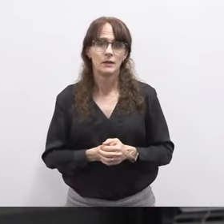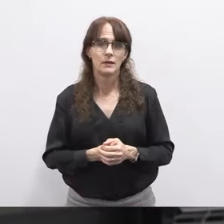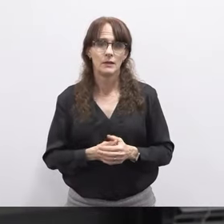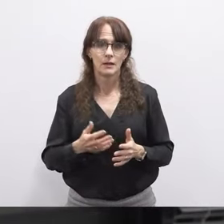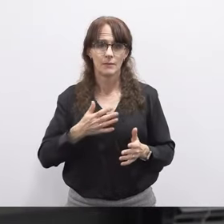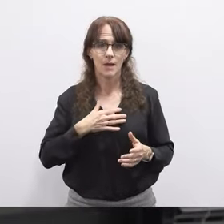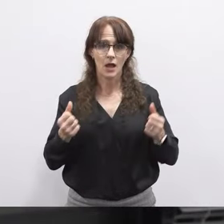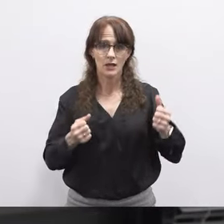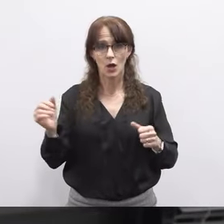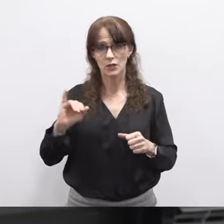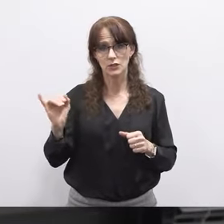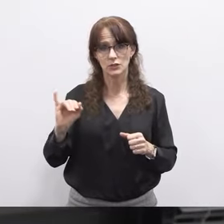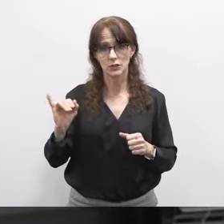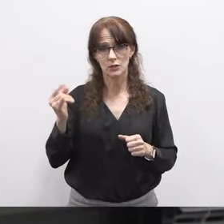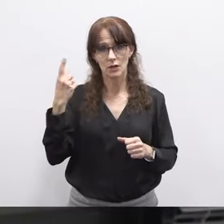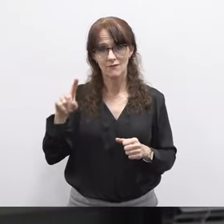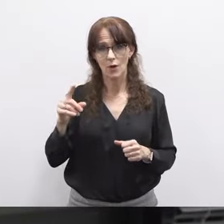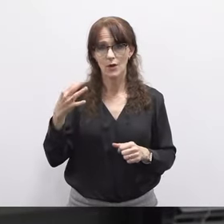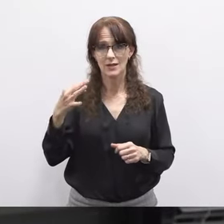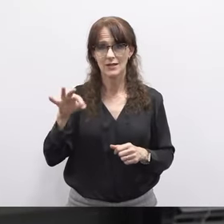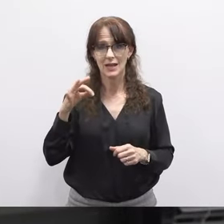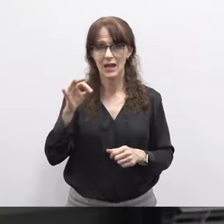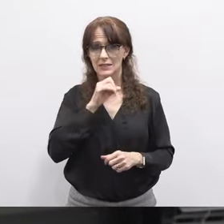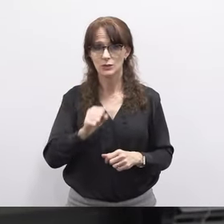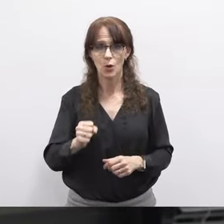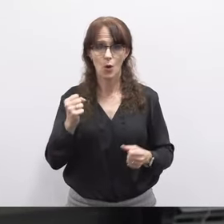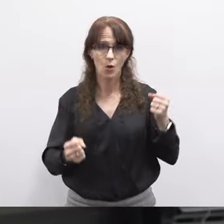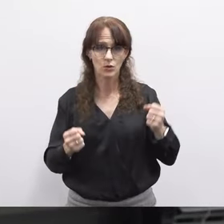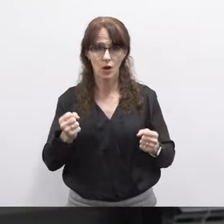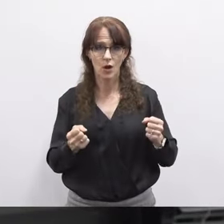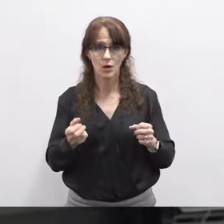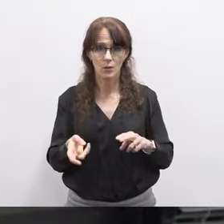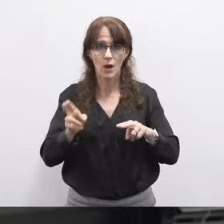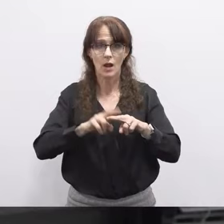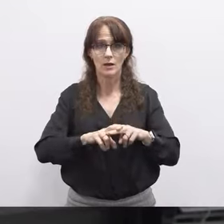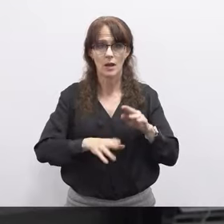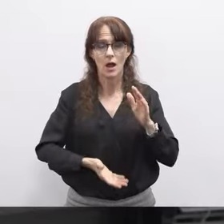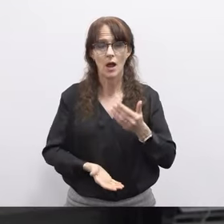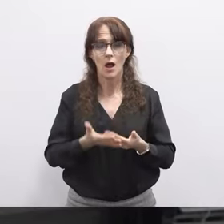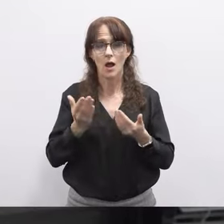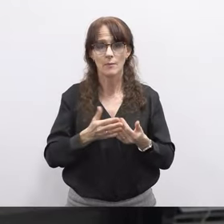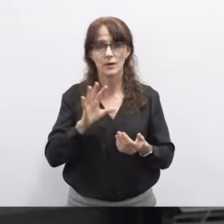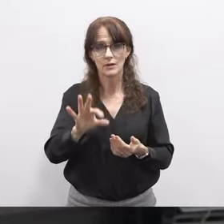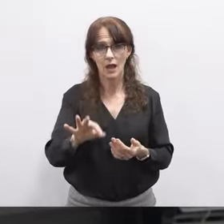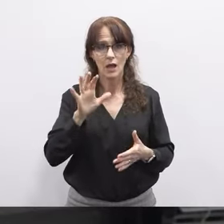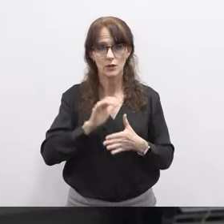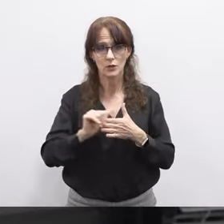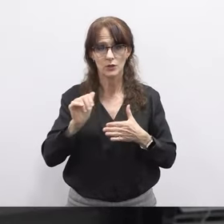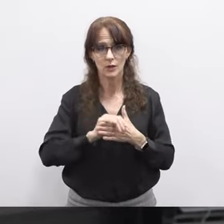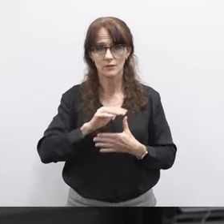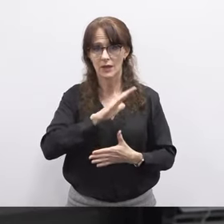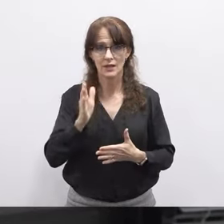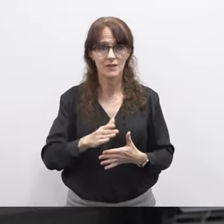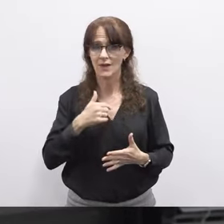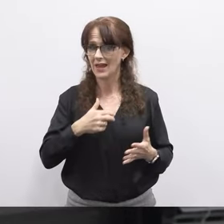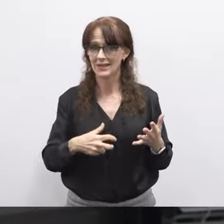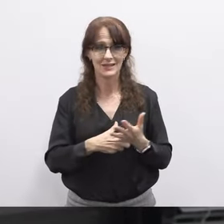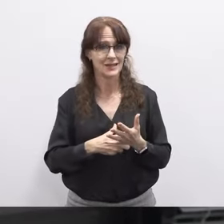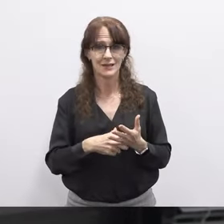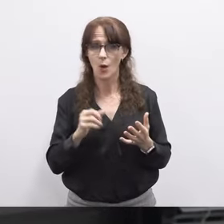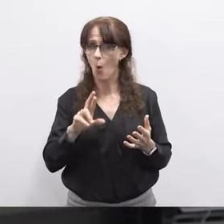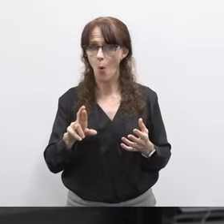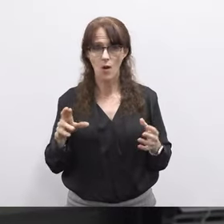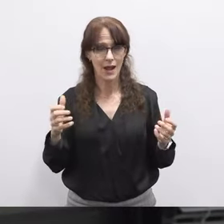My car insurance for a 19-year-old car went up to almost $900. I have never had a ticket nor